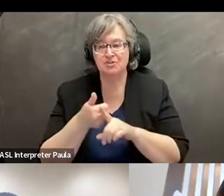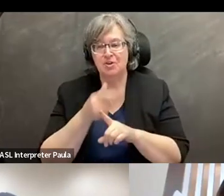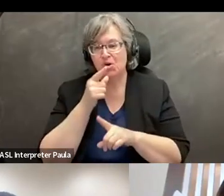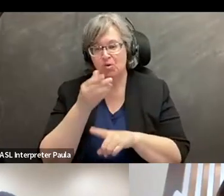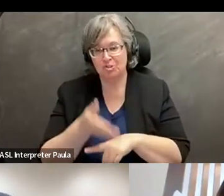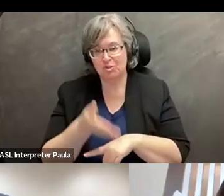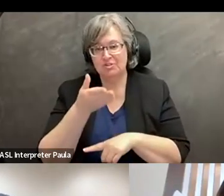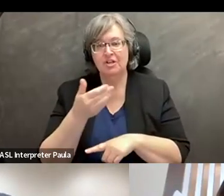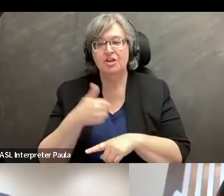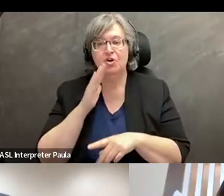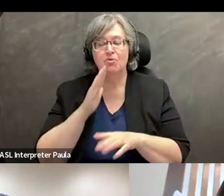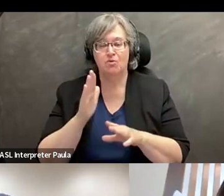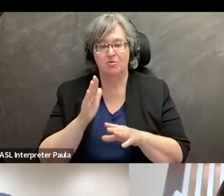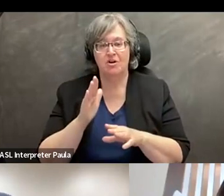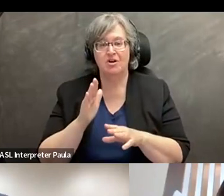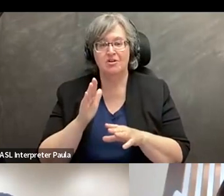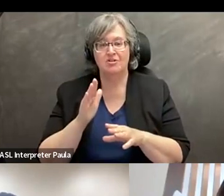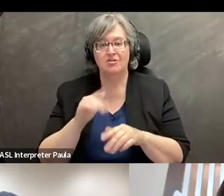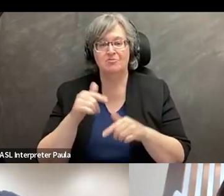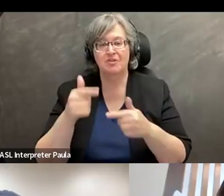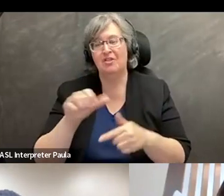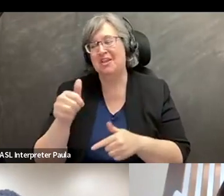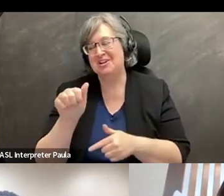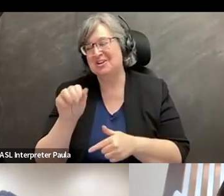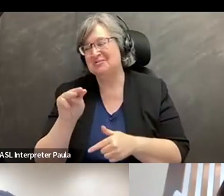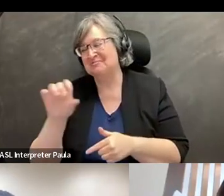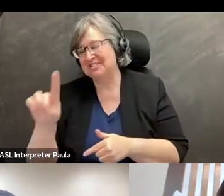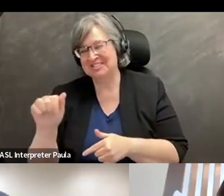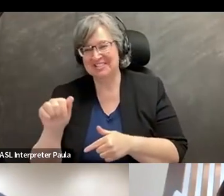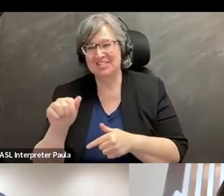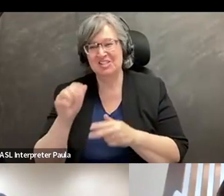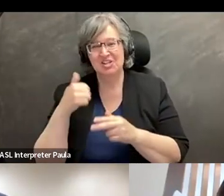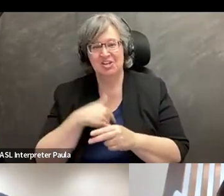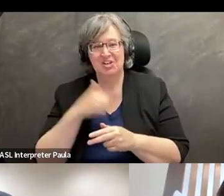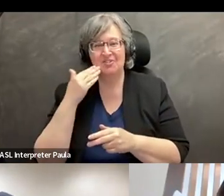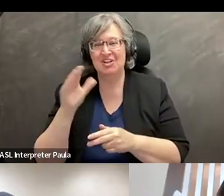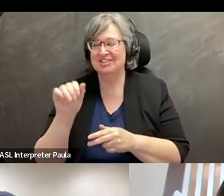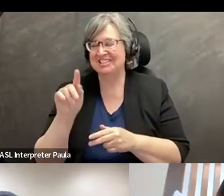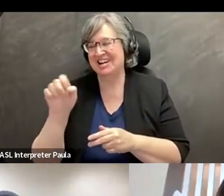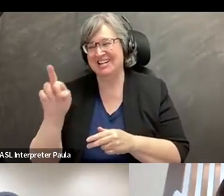she is. And then we could pass it to our other Amanda, who we honorably known as Carter,